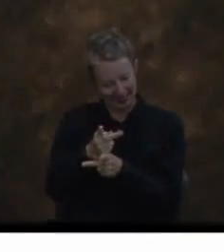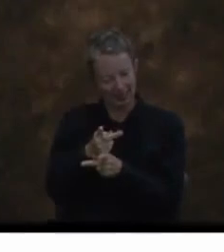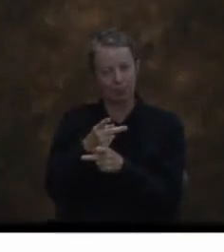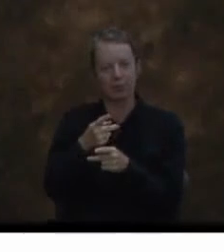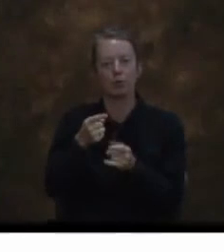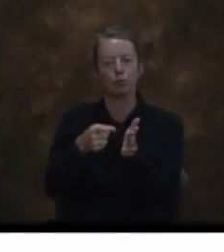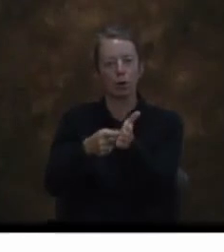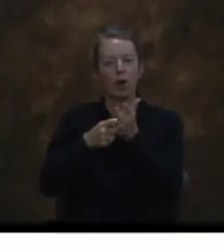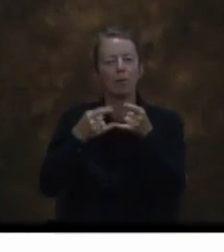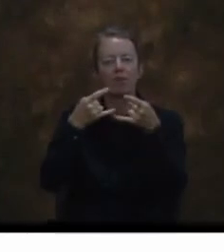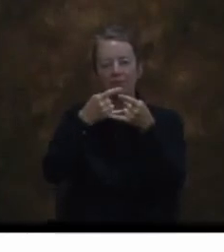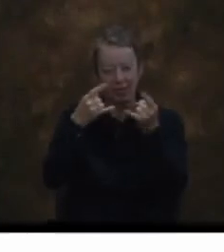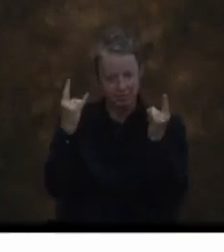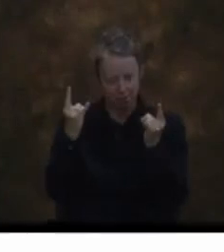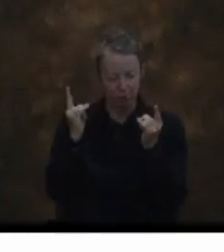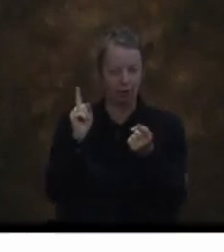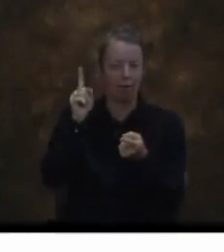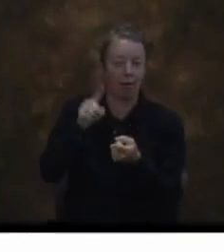October 29th.